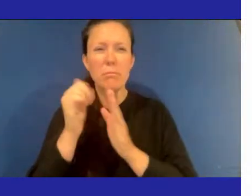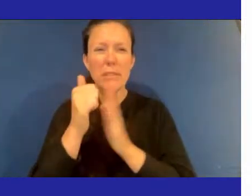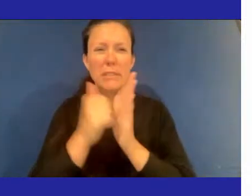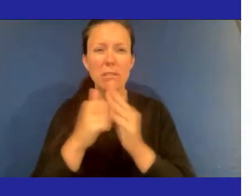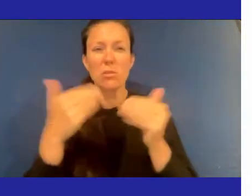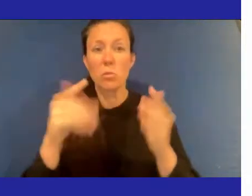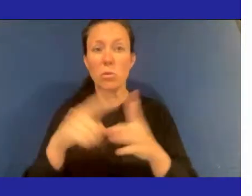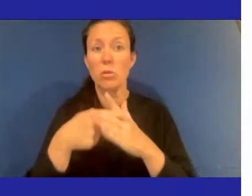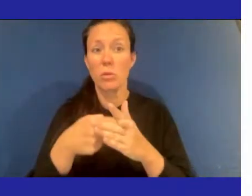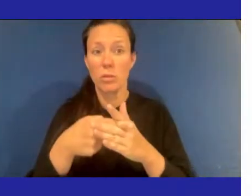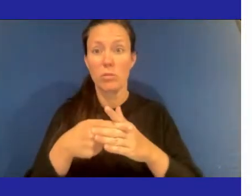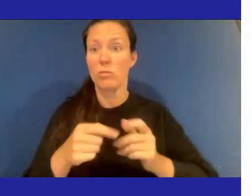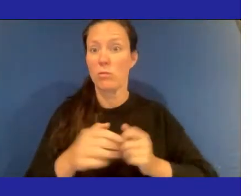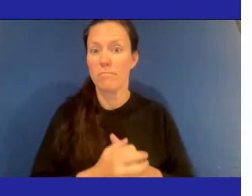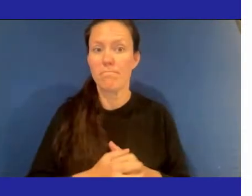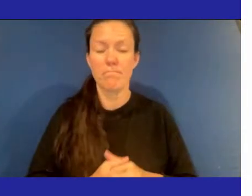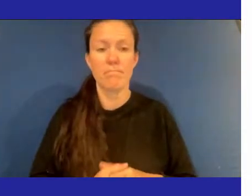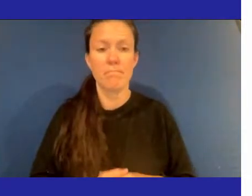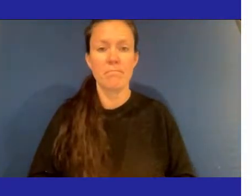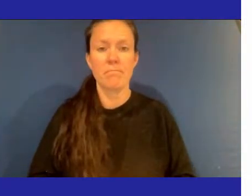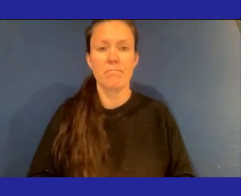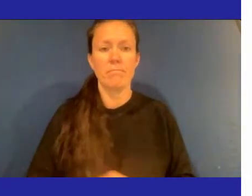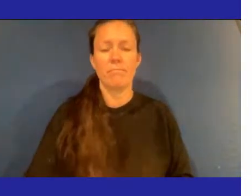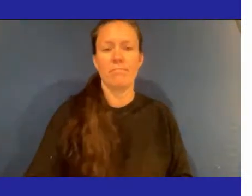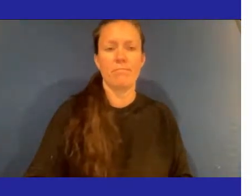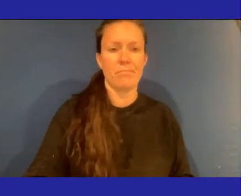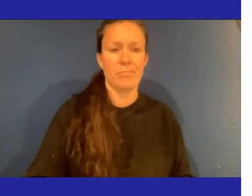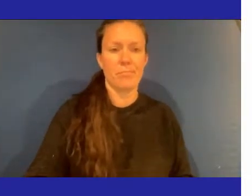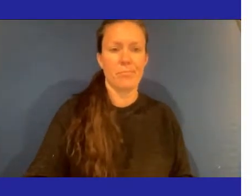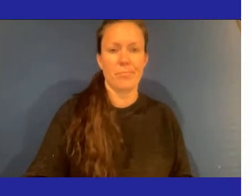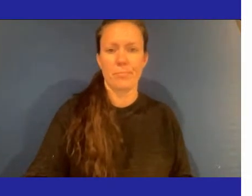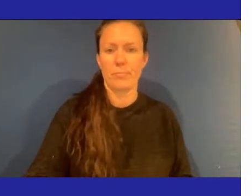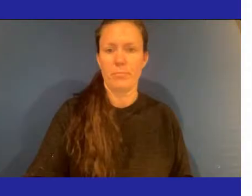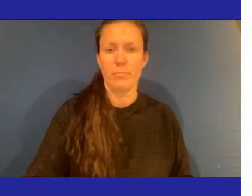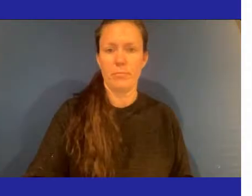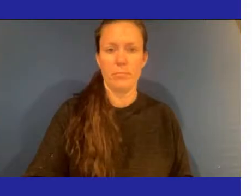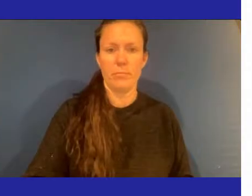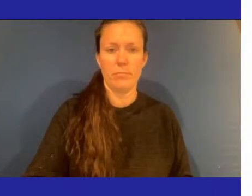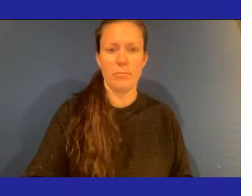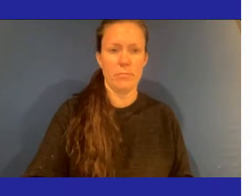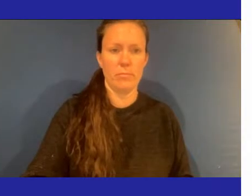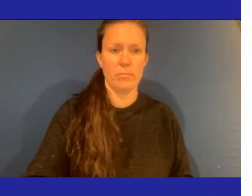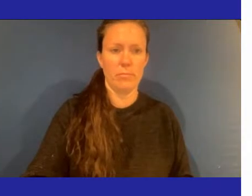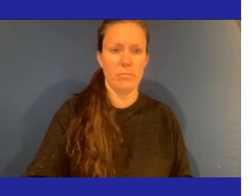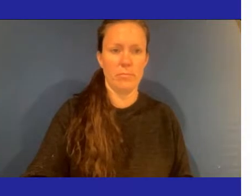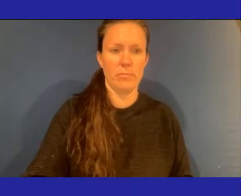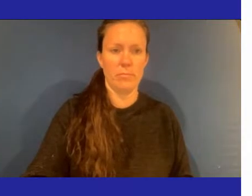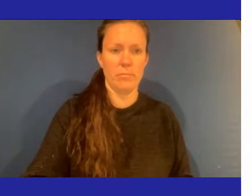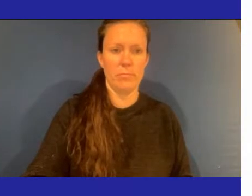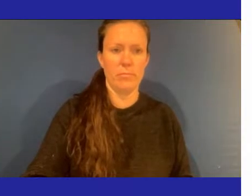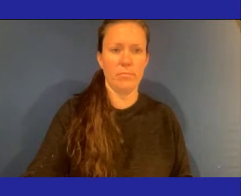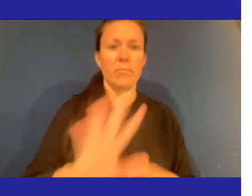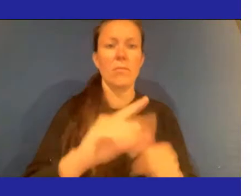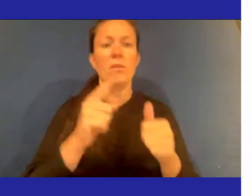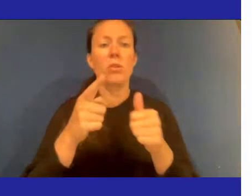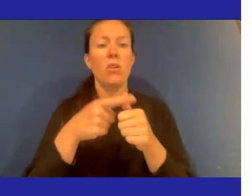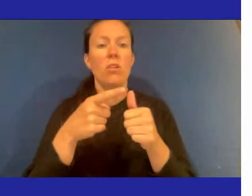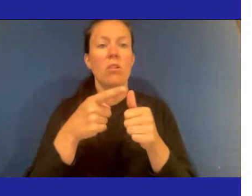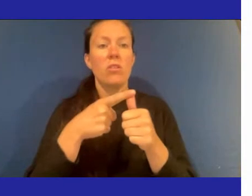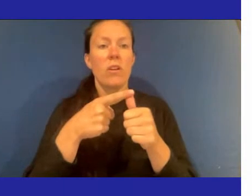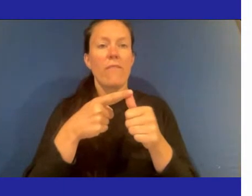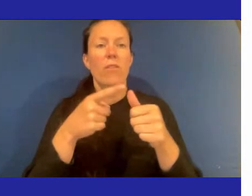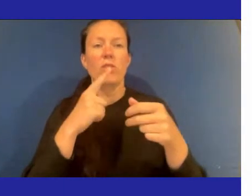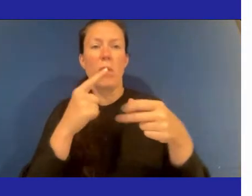away with our presentation. Ms. Litvinskaya with our first. We're going to bundle the two